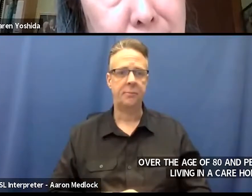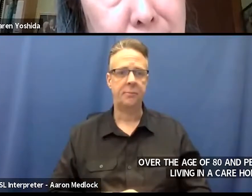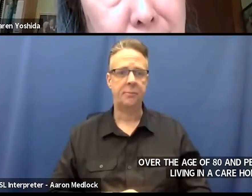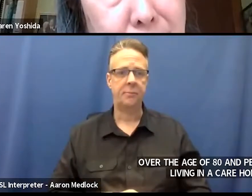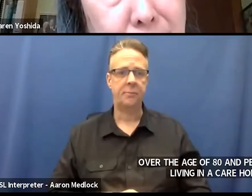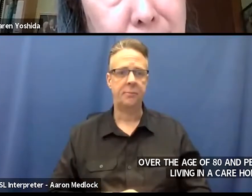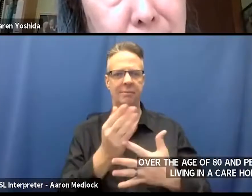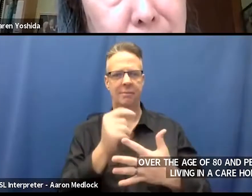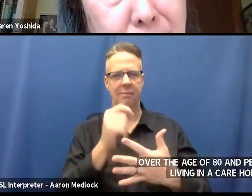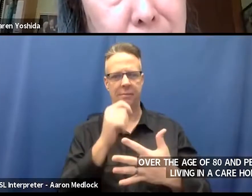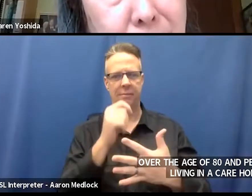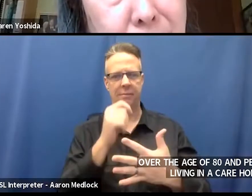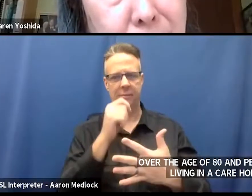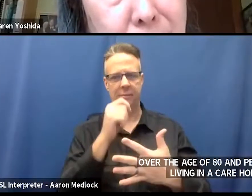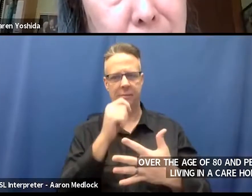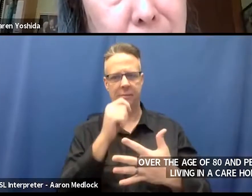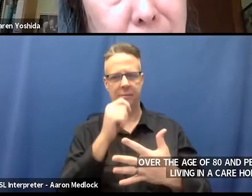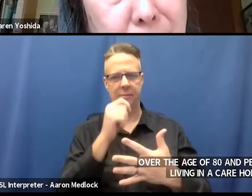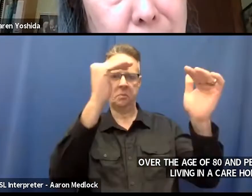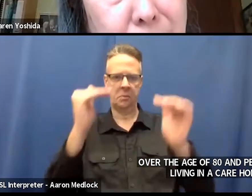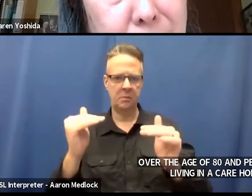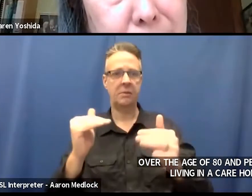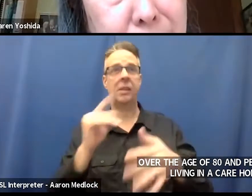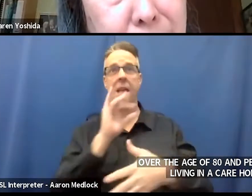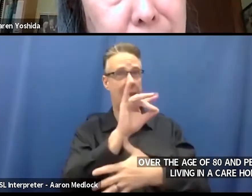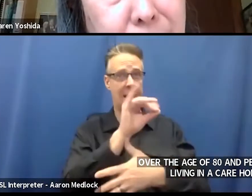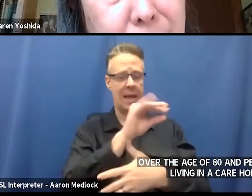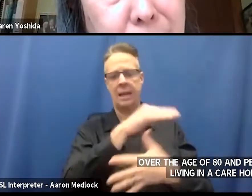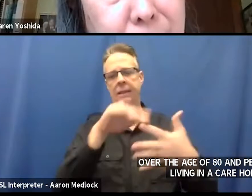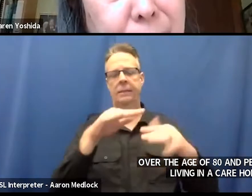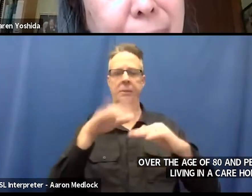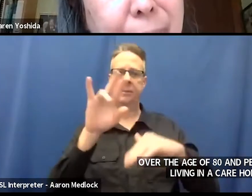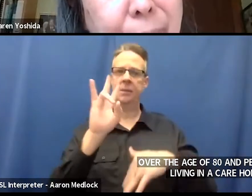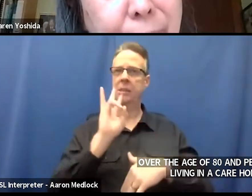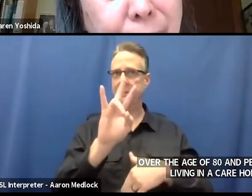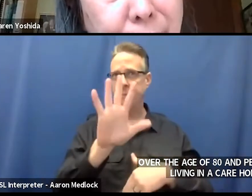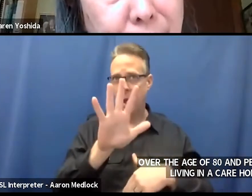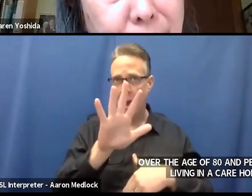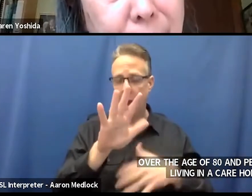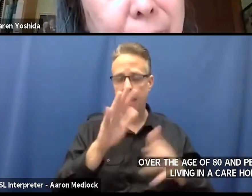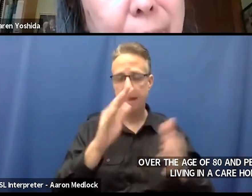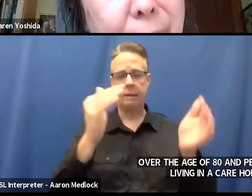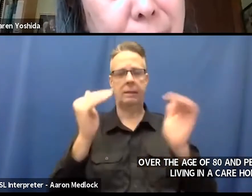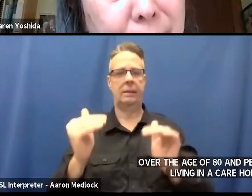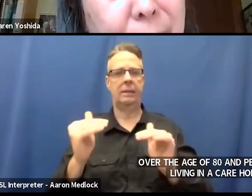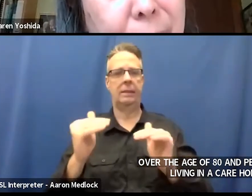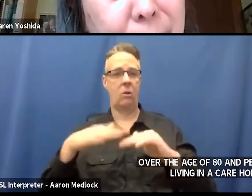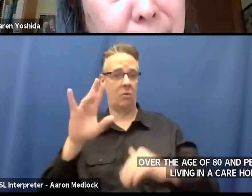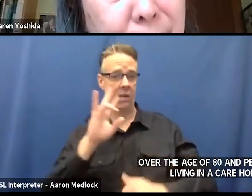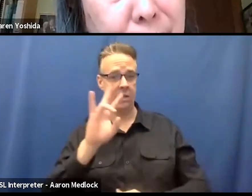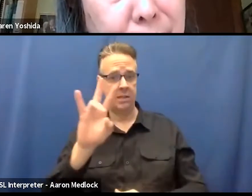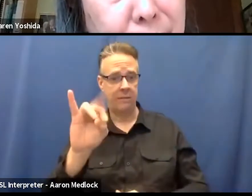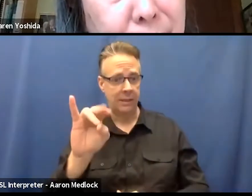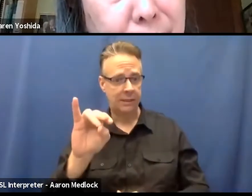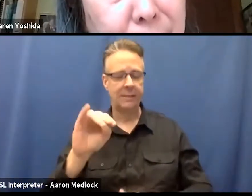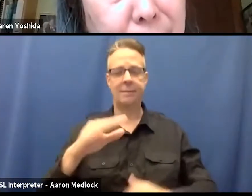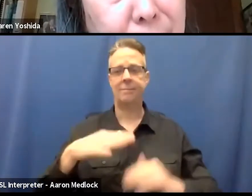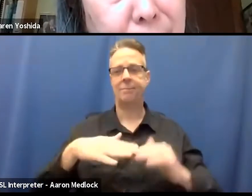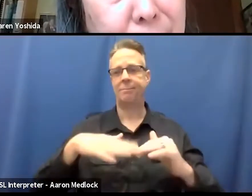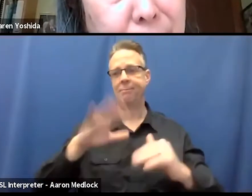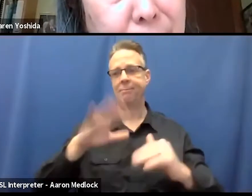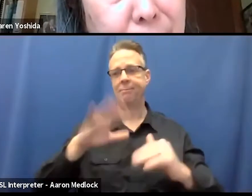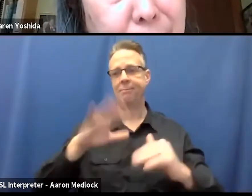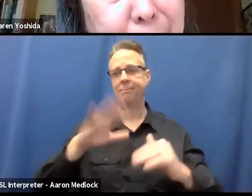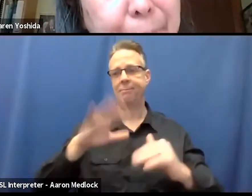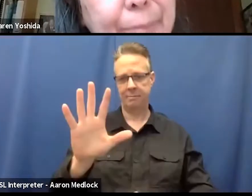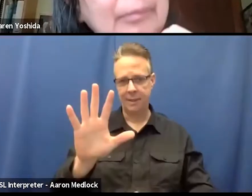down a couple of age brackets. So then it was, over 75, over 70, over